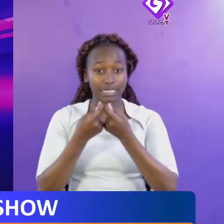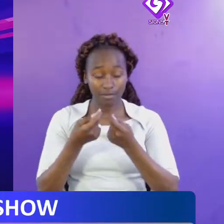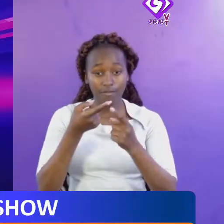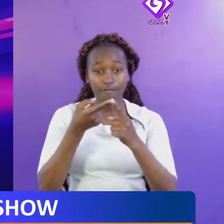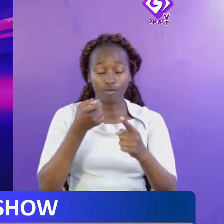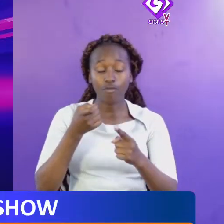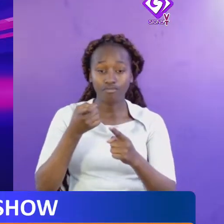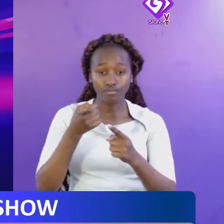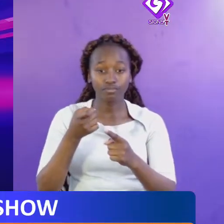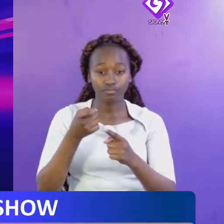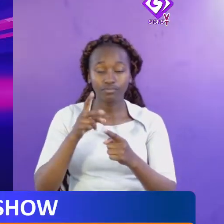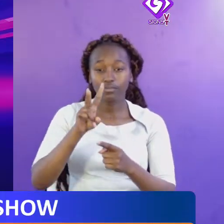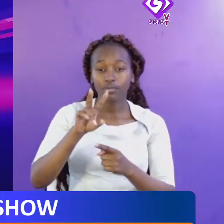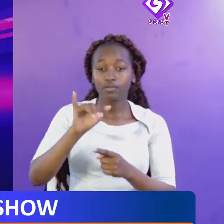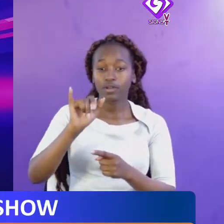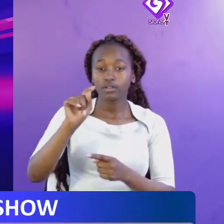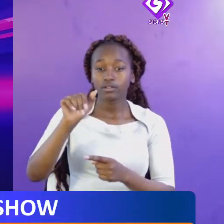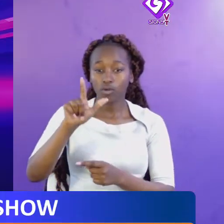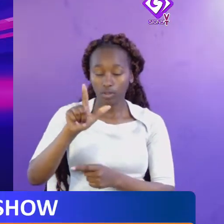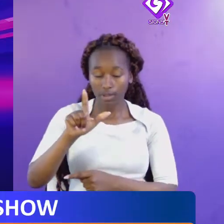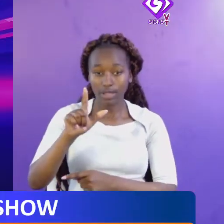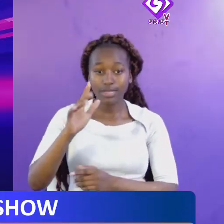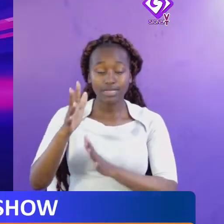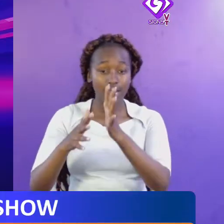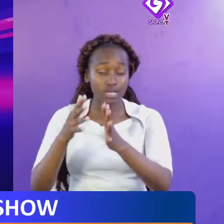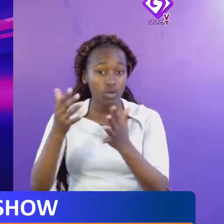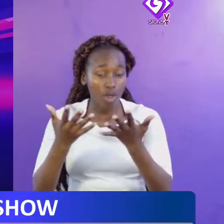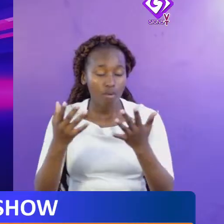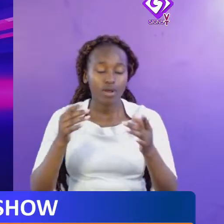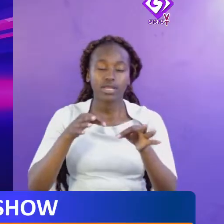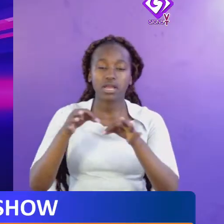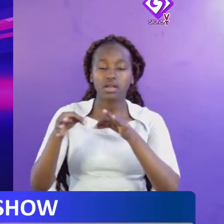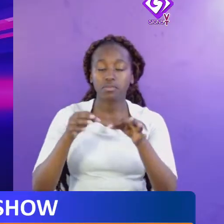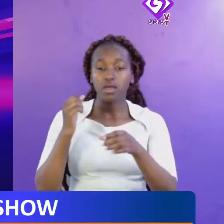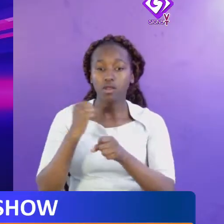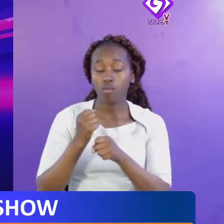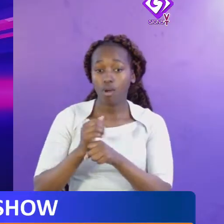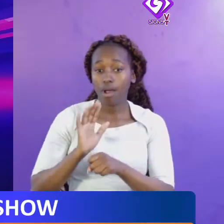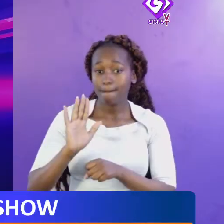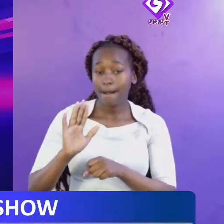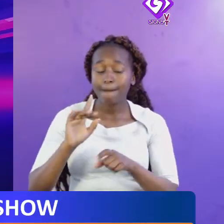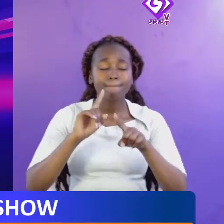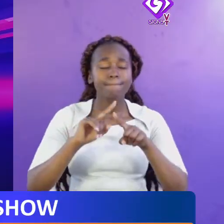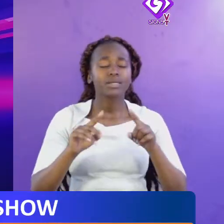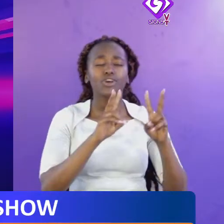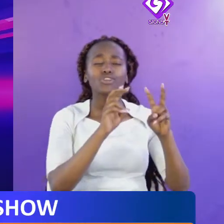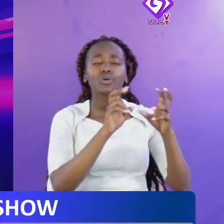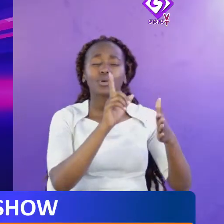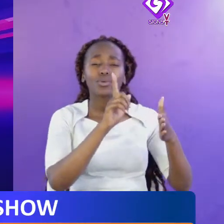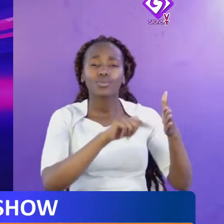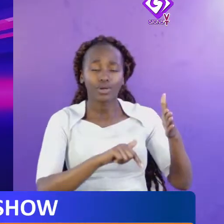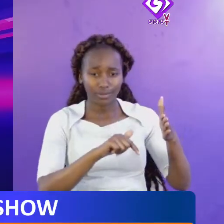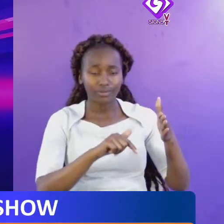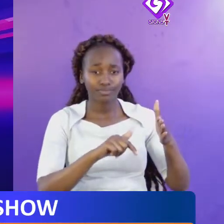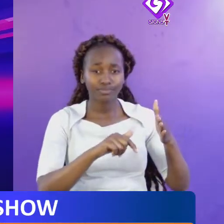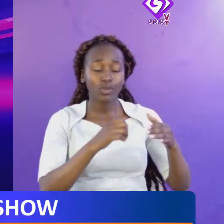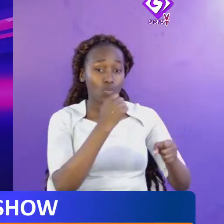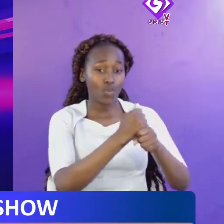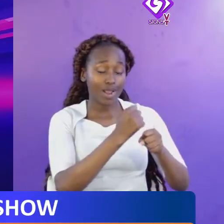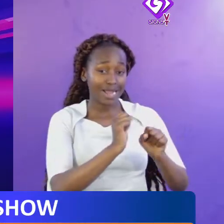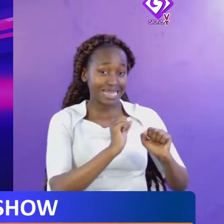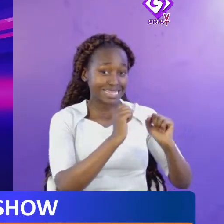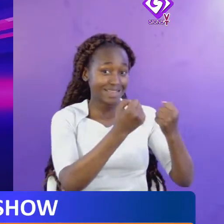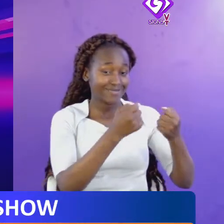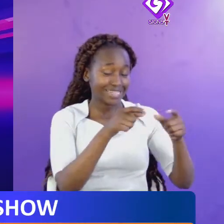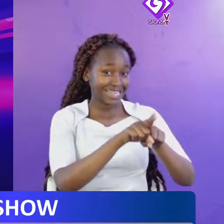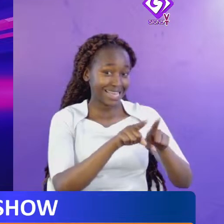what exactly Vital Signs is all about. But we're going to be talking about occupational safety and safety at